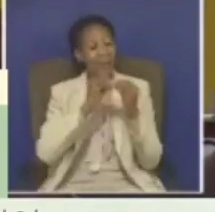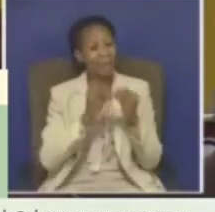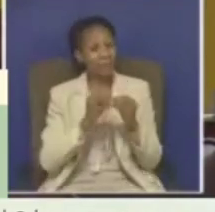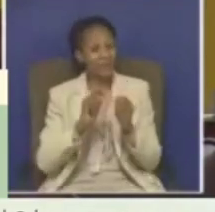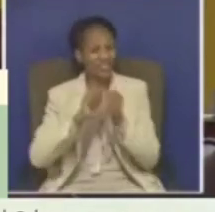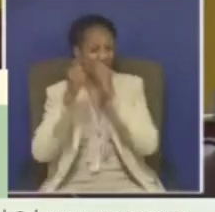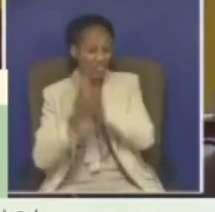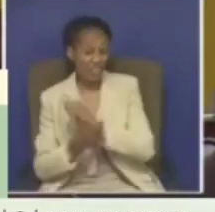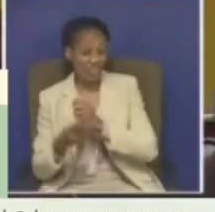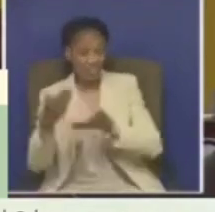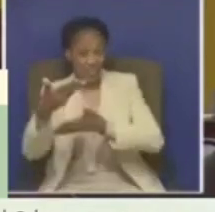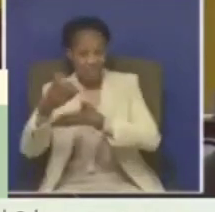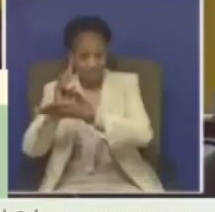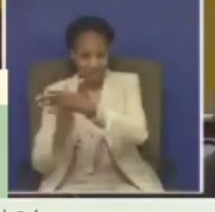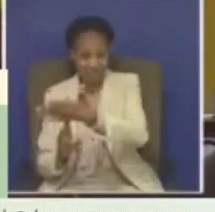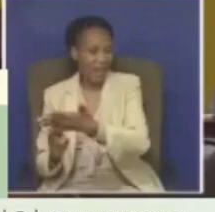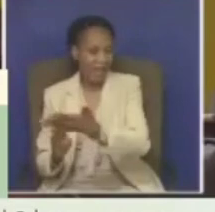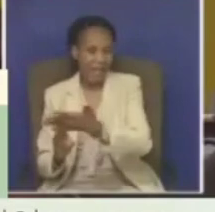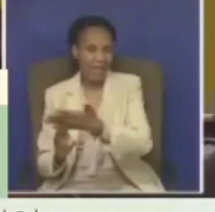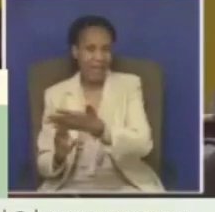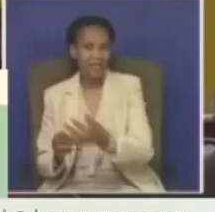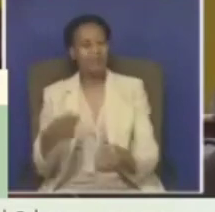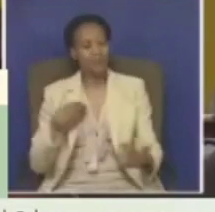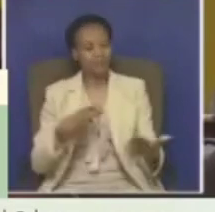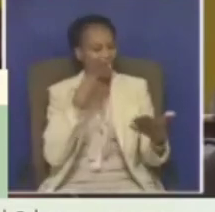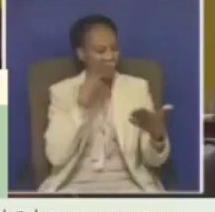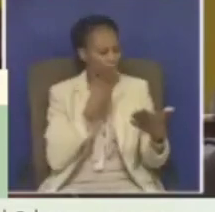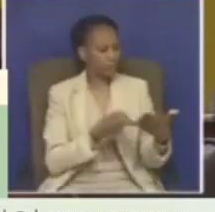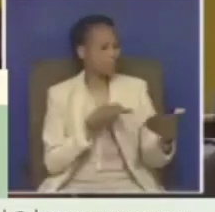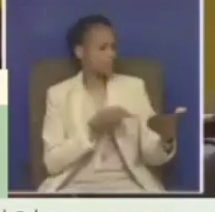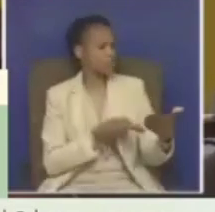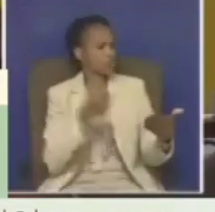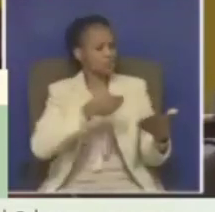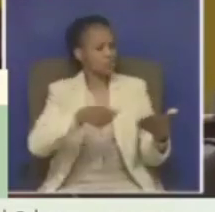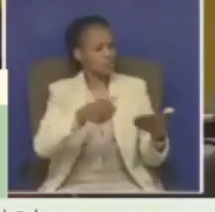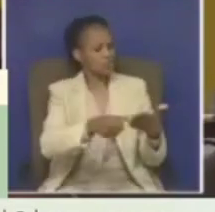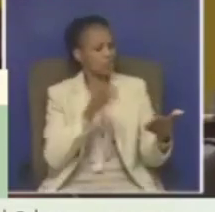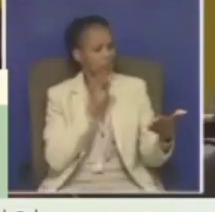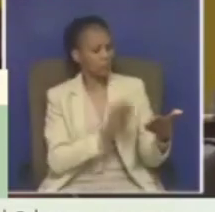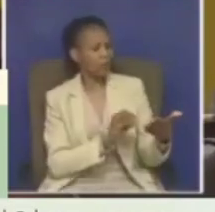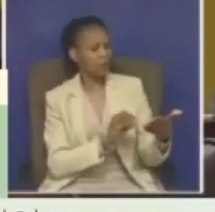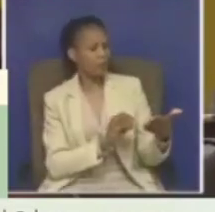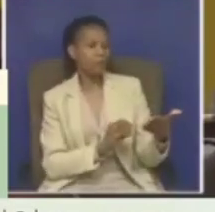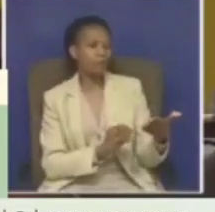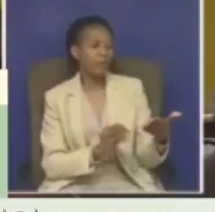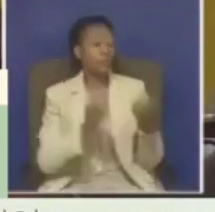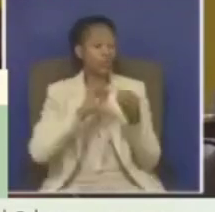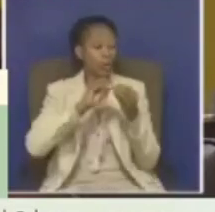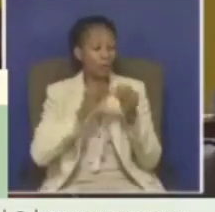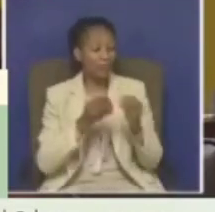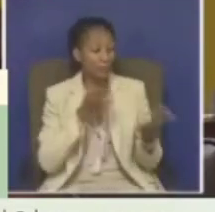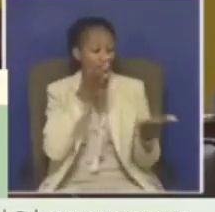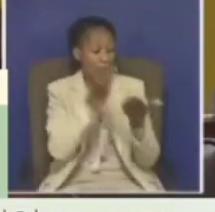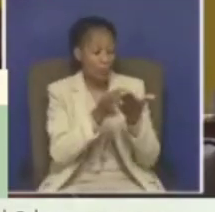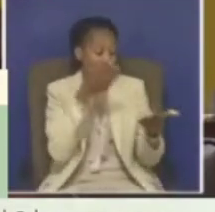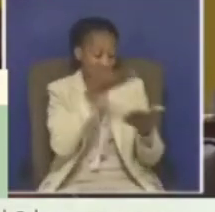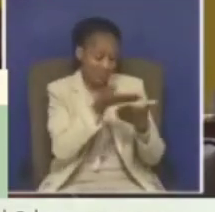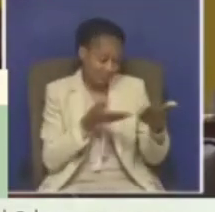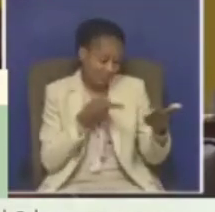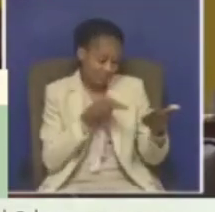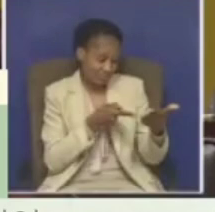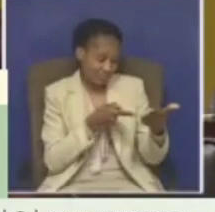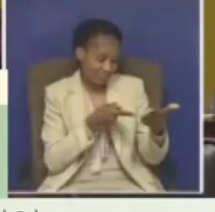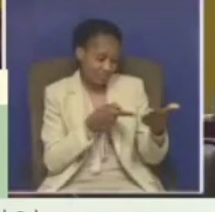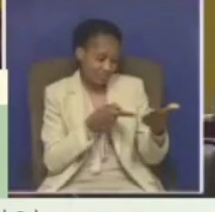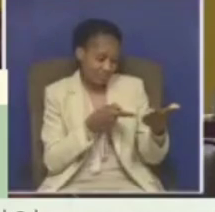draft resolution. I've seen the signed copy, and the amendment that is proposed do